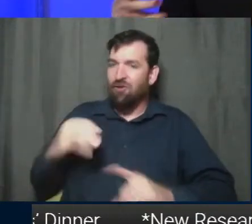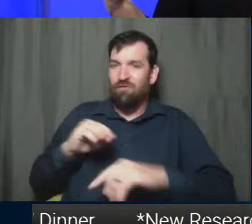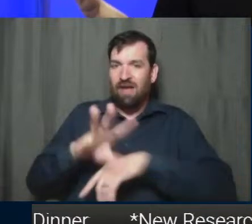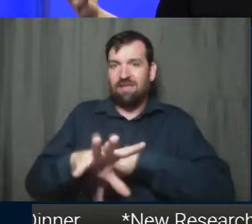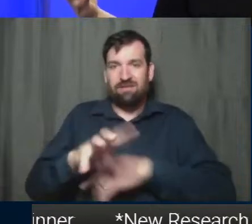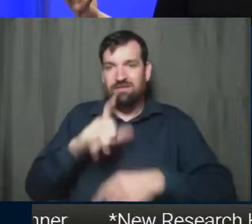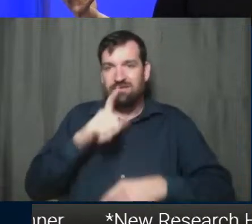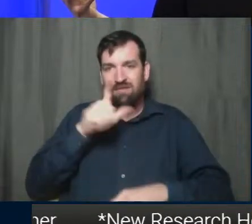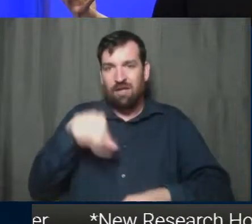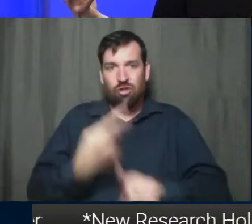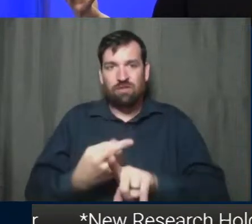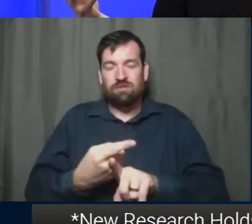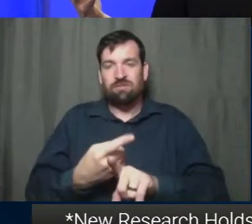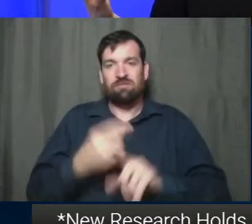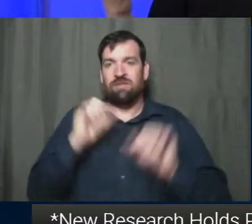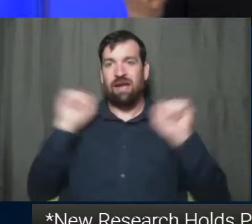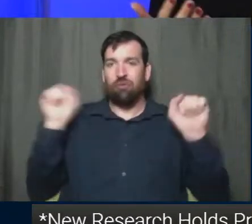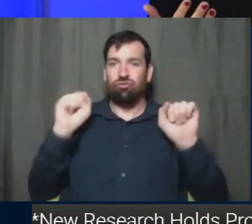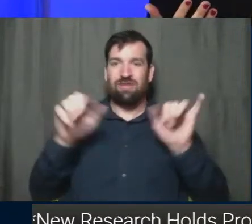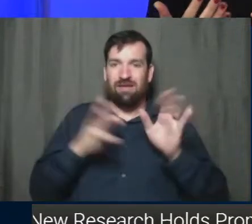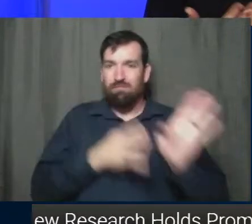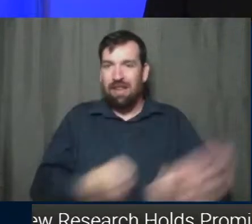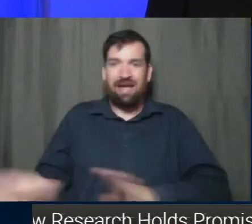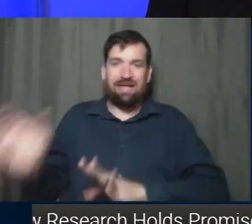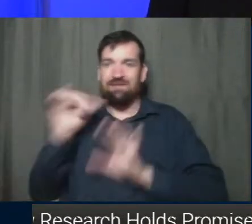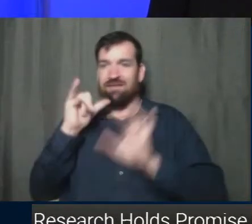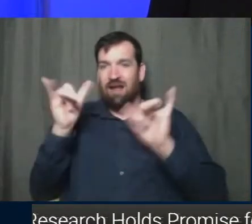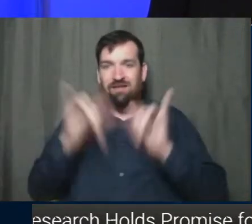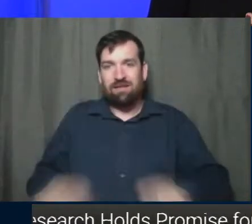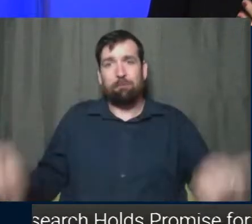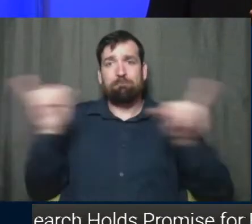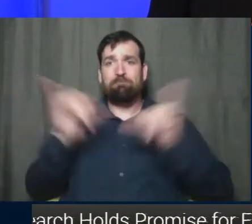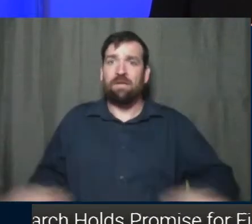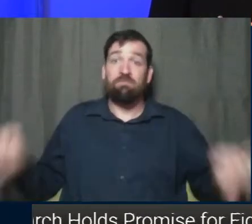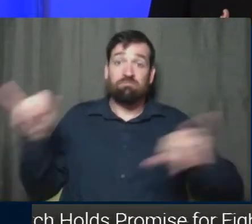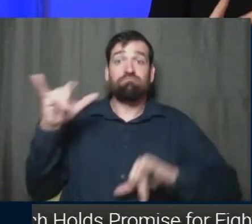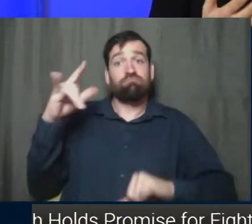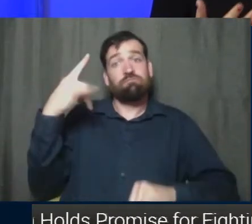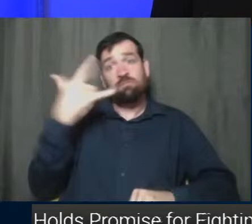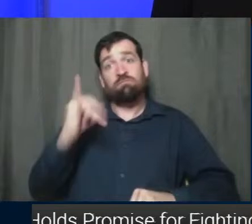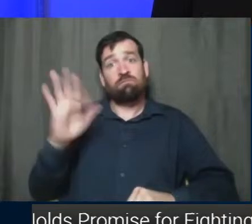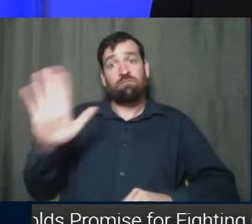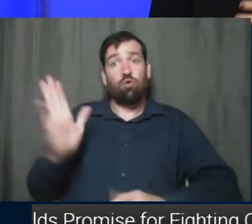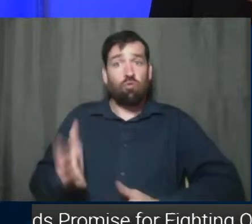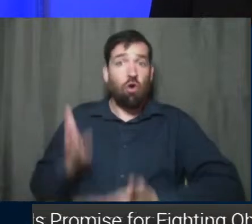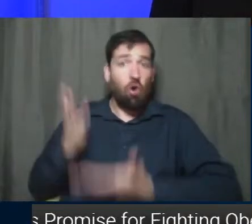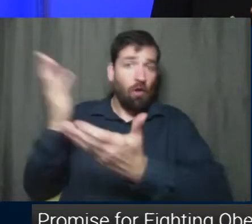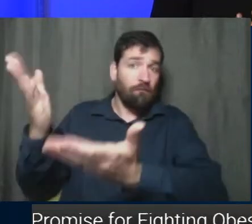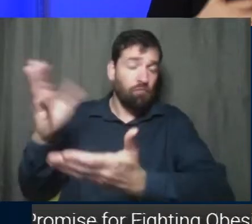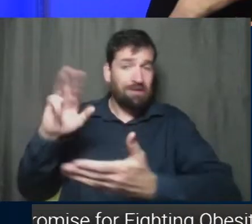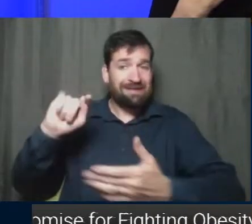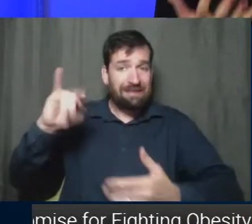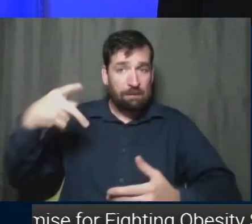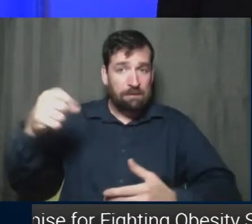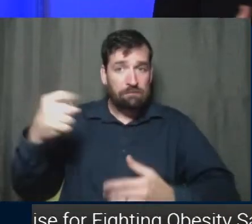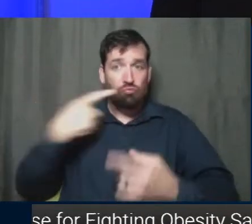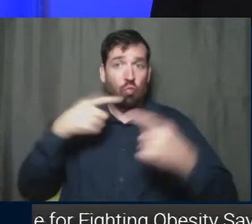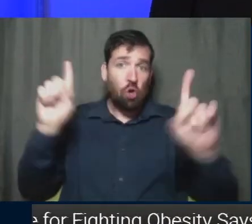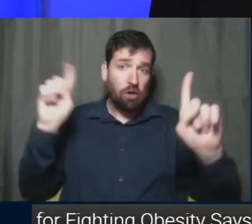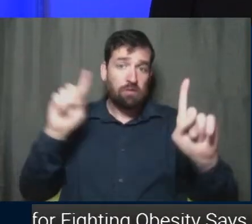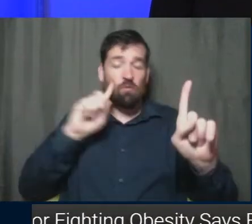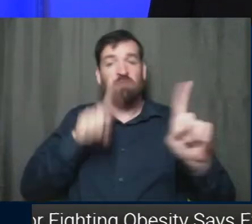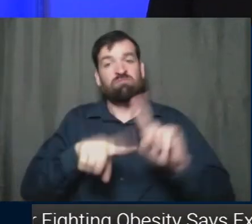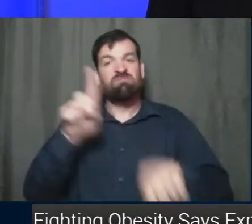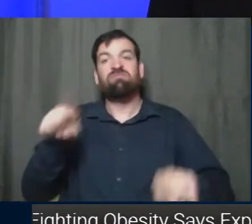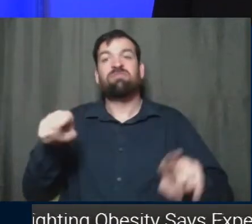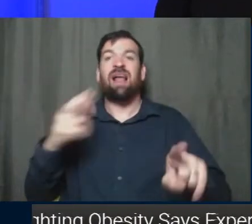and plans aren't one size fits all. So it seems what you're offering and your tips are realistic and what works for you. And a little is something, and it